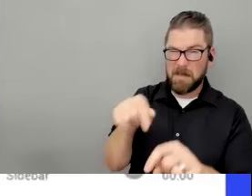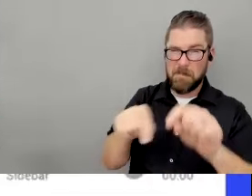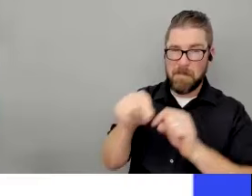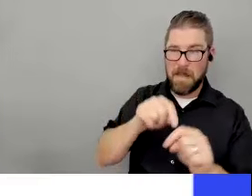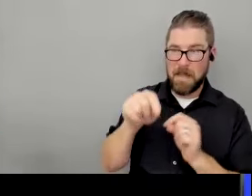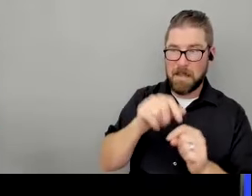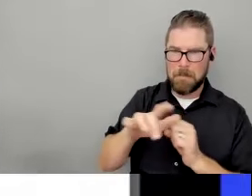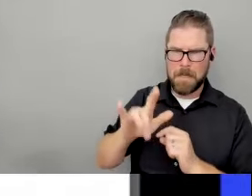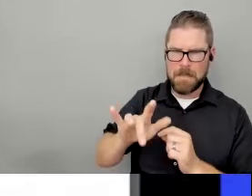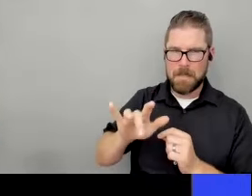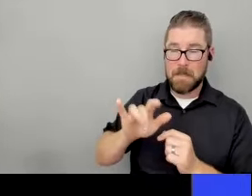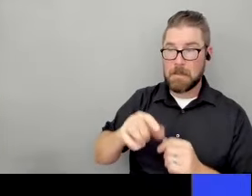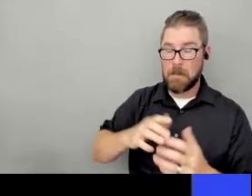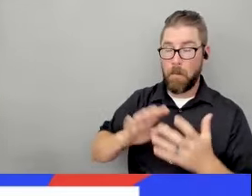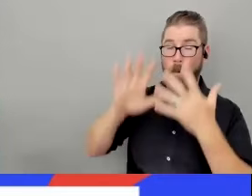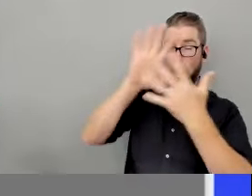tell you when we're there.